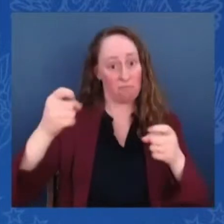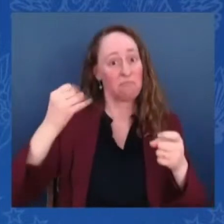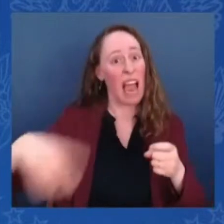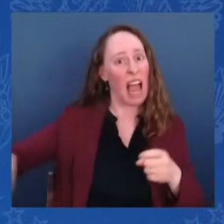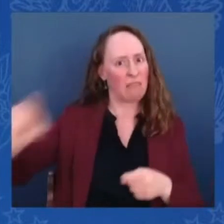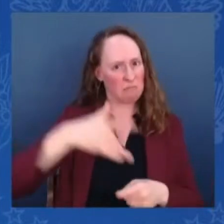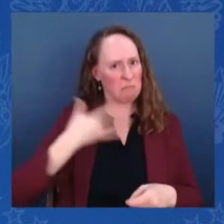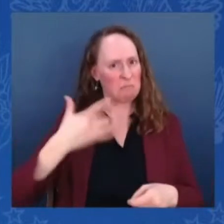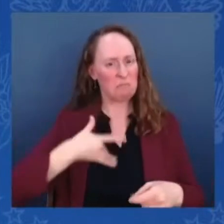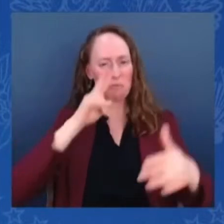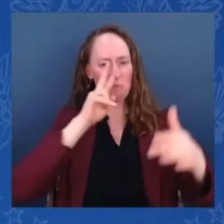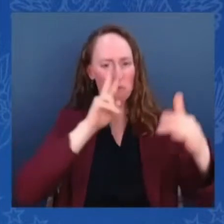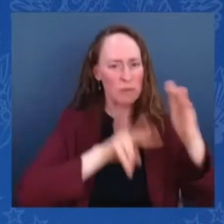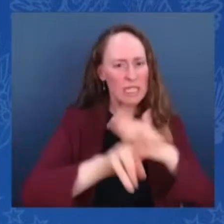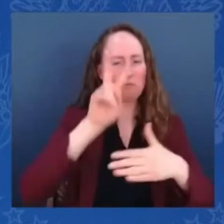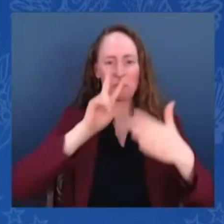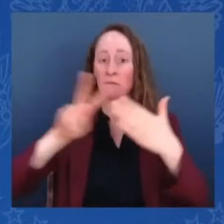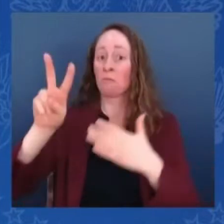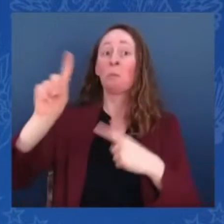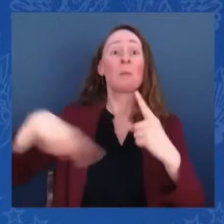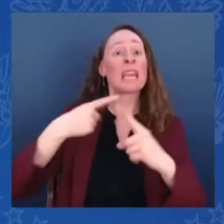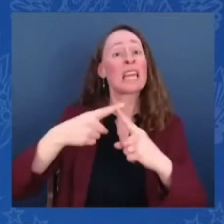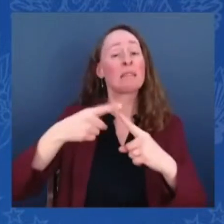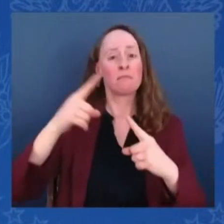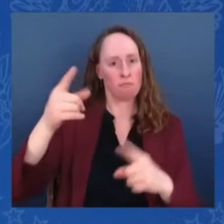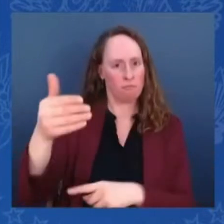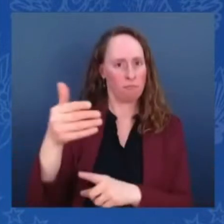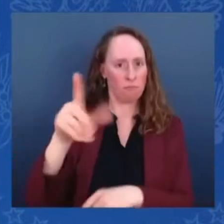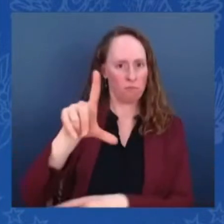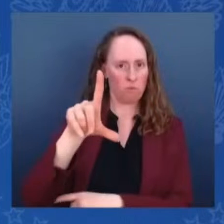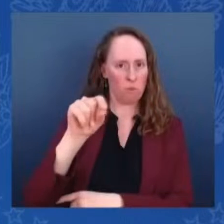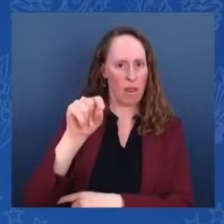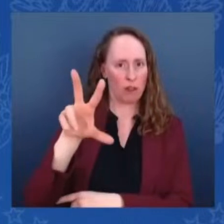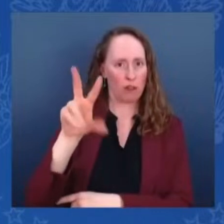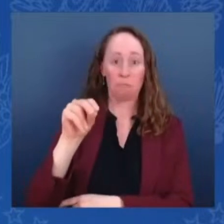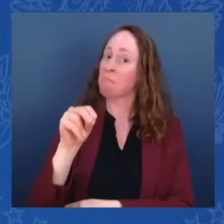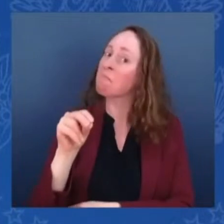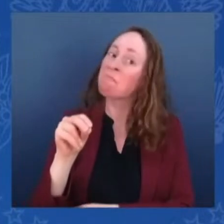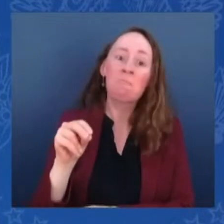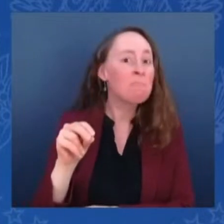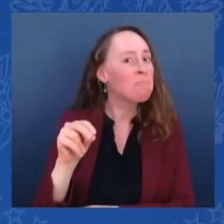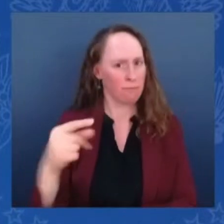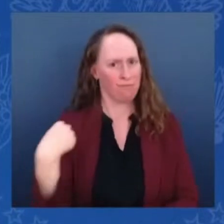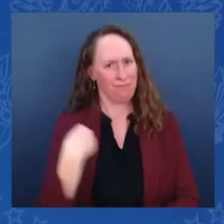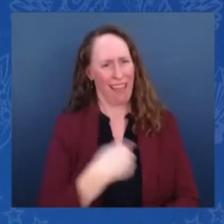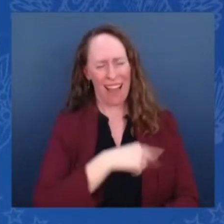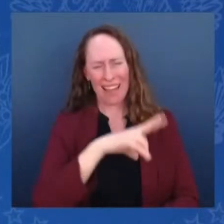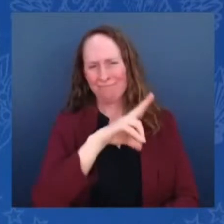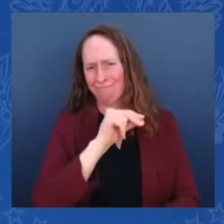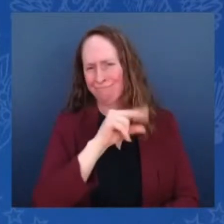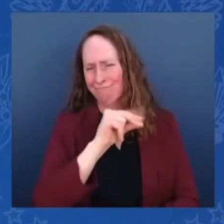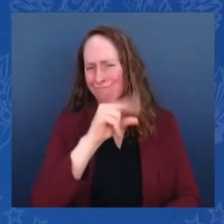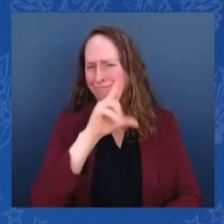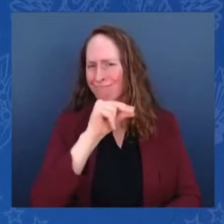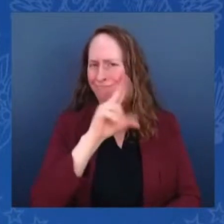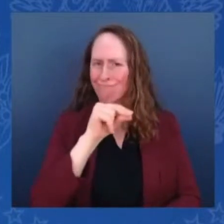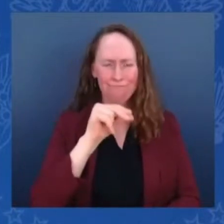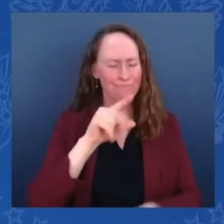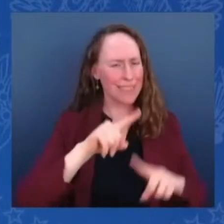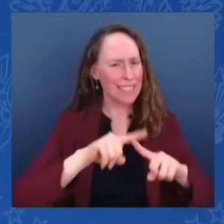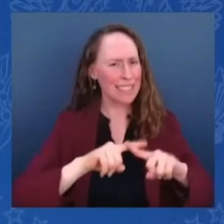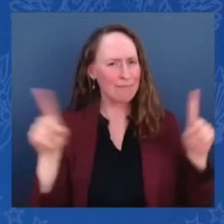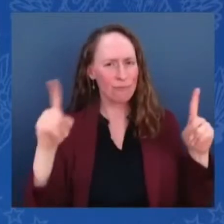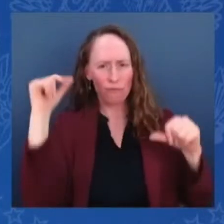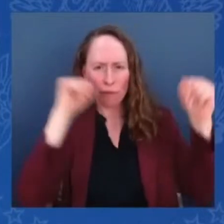shortly thereafter. But we in this room said no. If we make the investments in ourselves, we protect